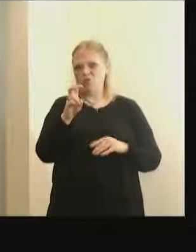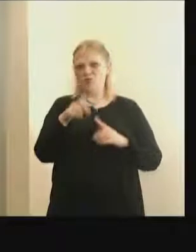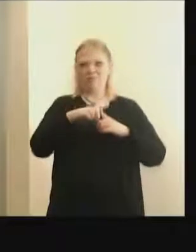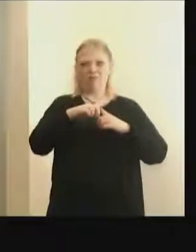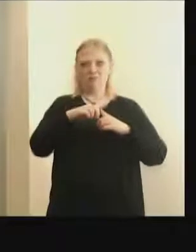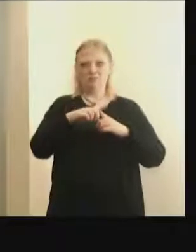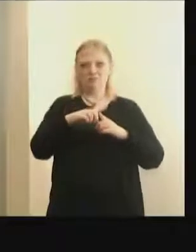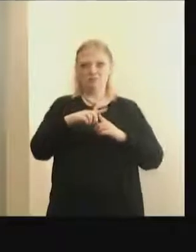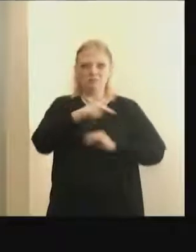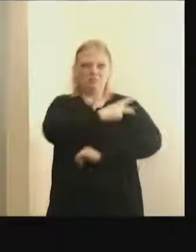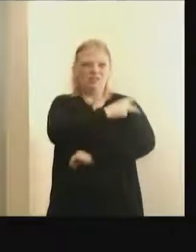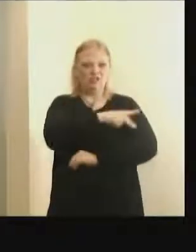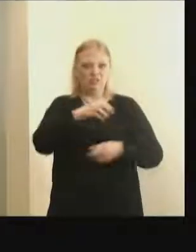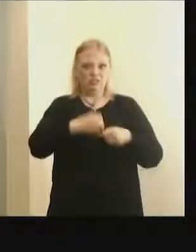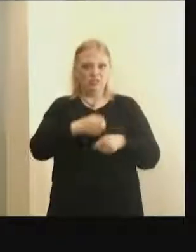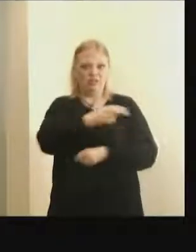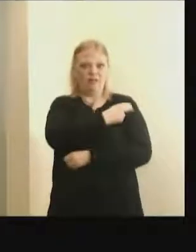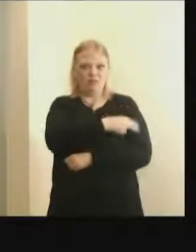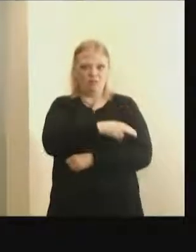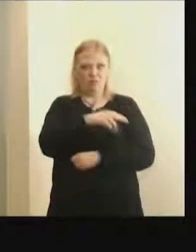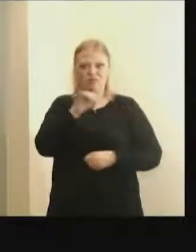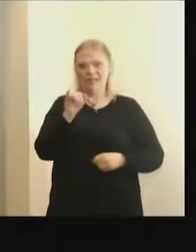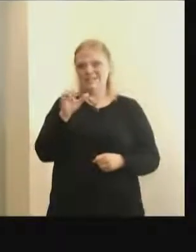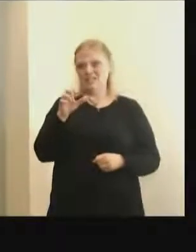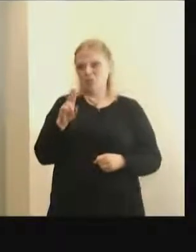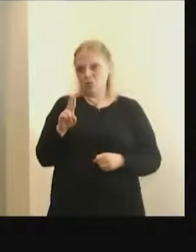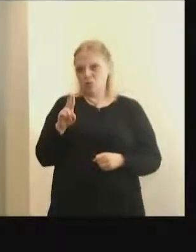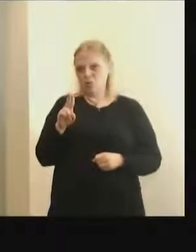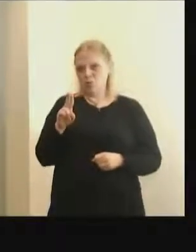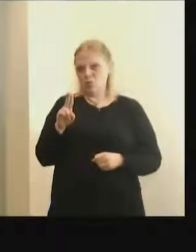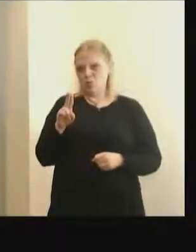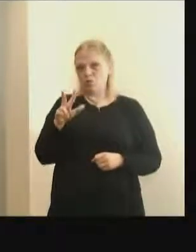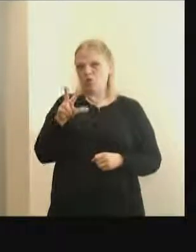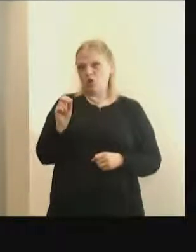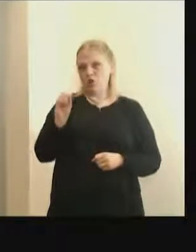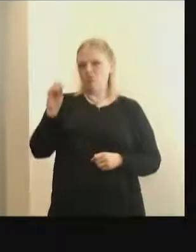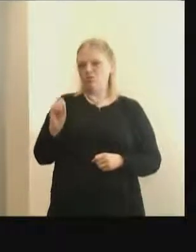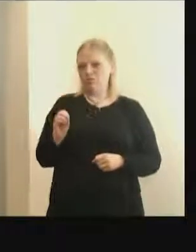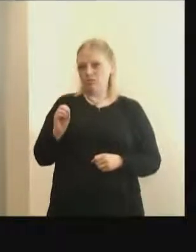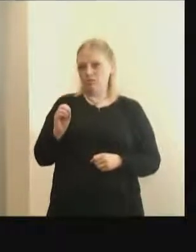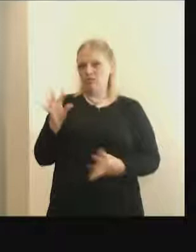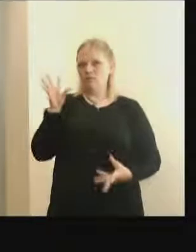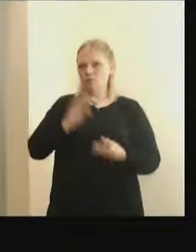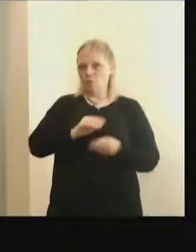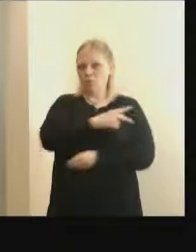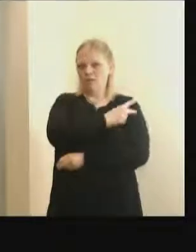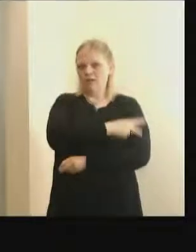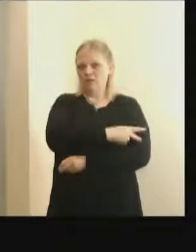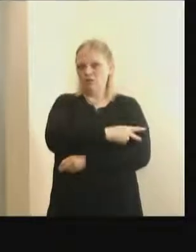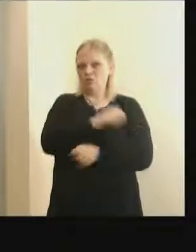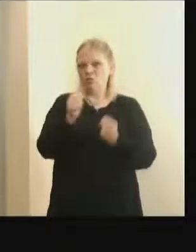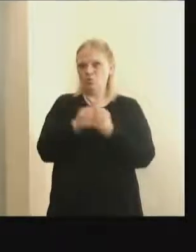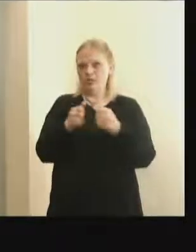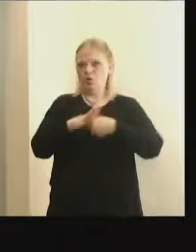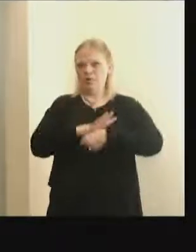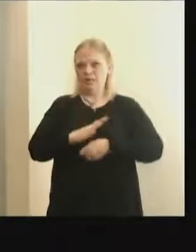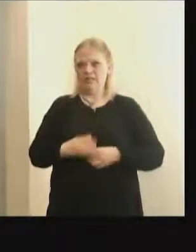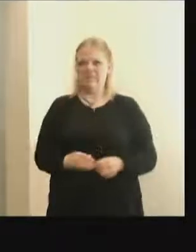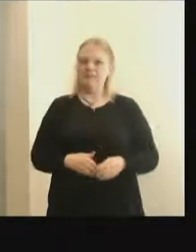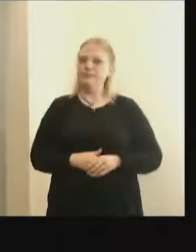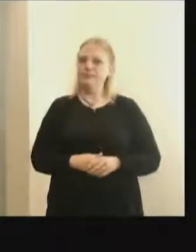in the hospital. The ICUs make up 30% of the patient count that are COVID-19